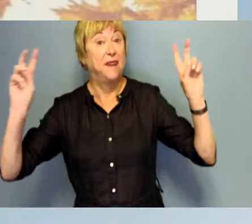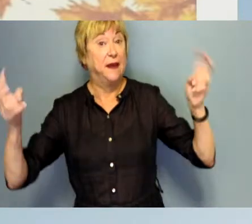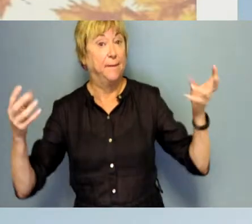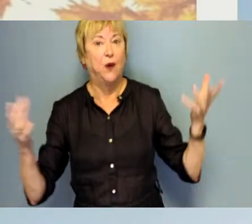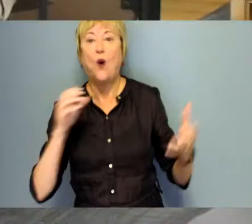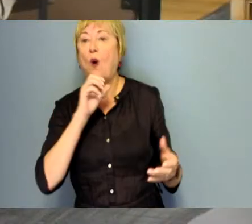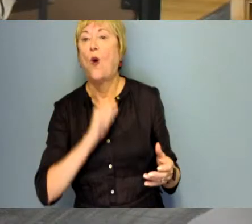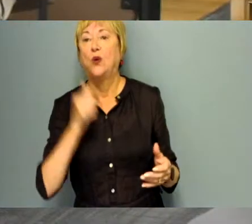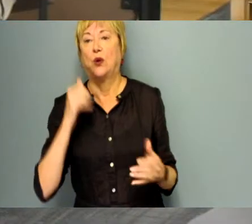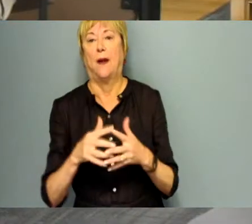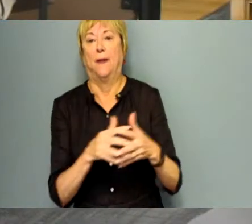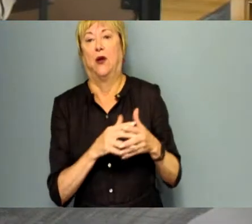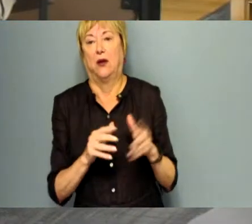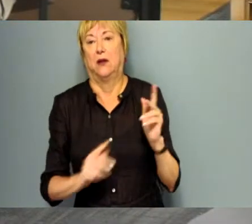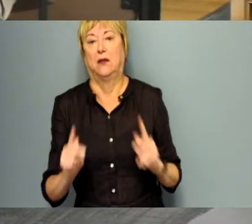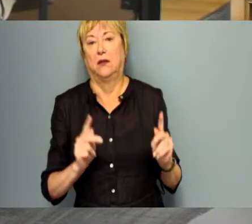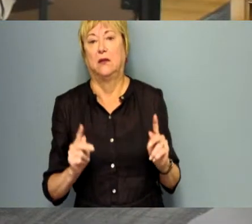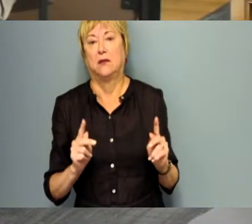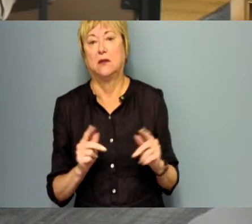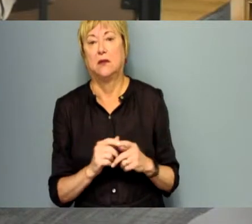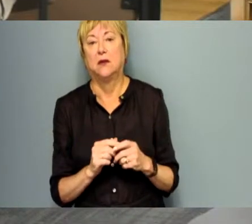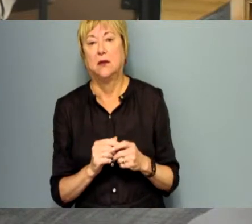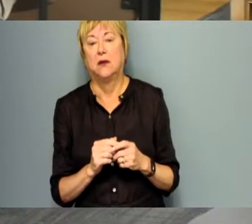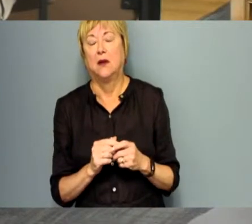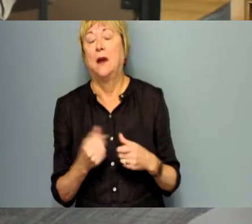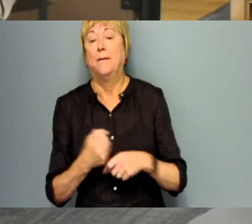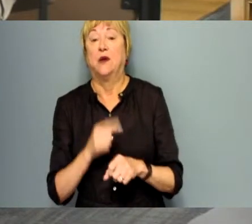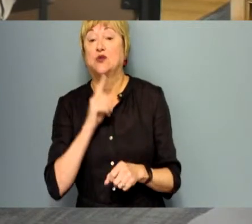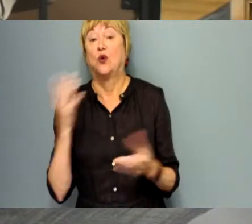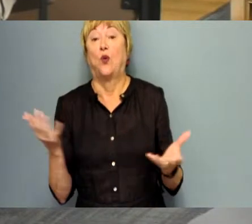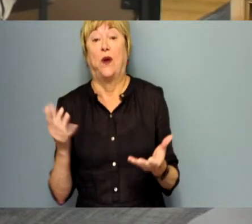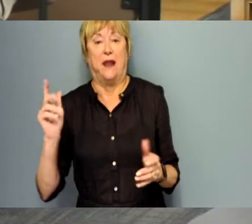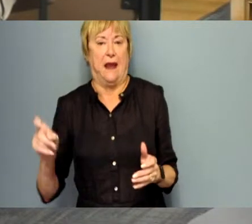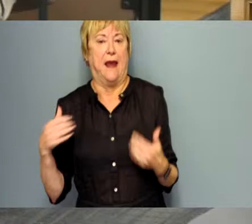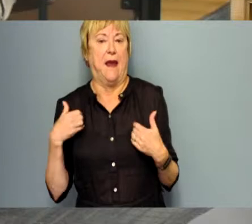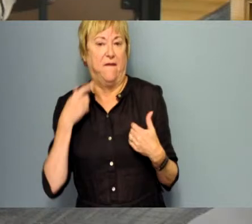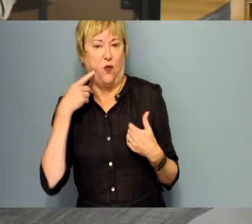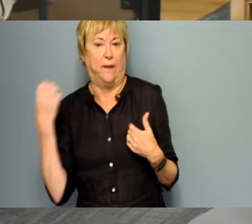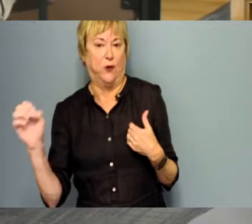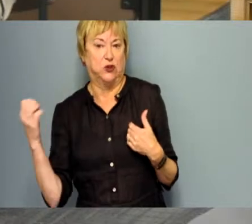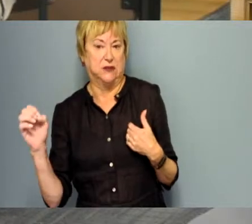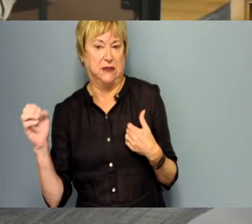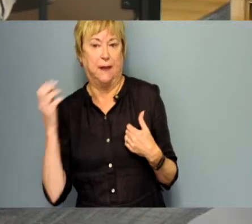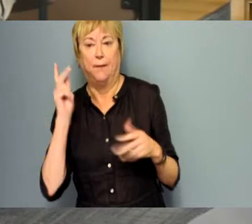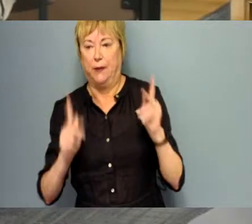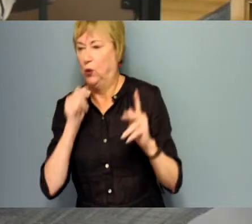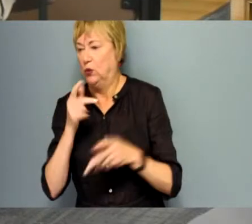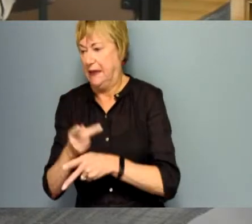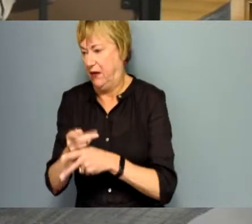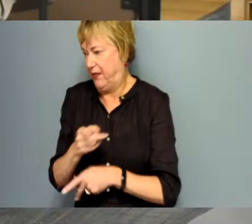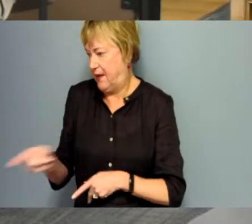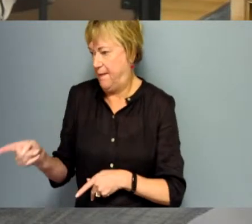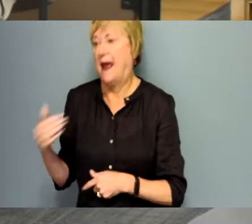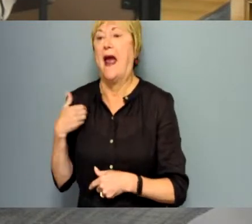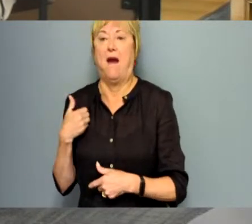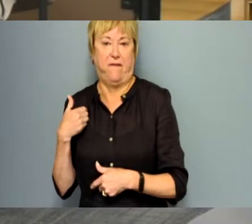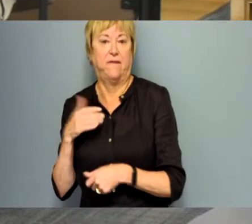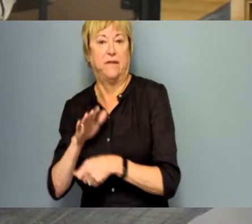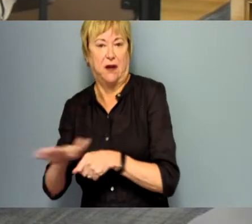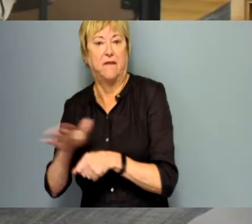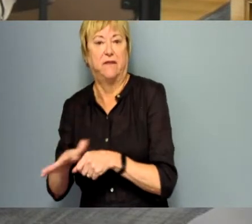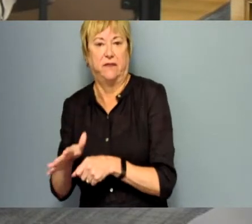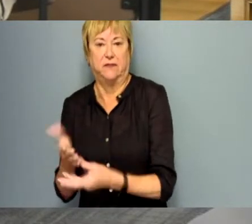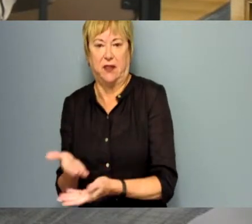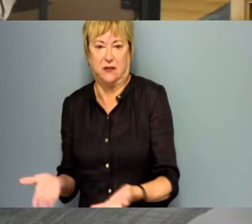making sure that they have what they need in an emergency and that their caregivers are empowered to take care of them as well.